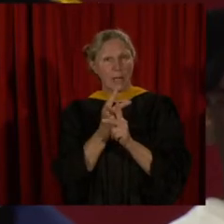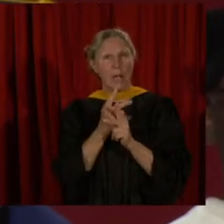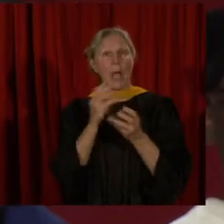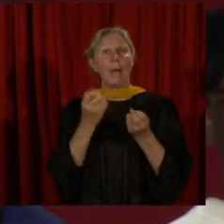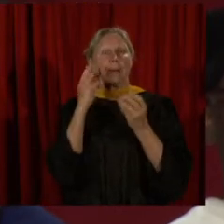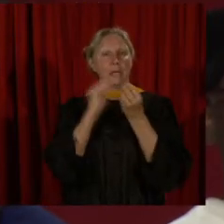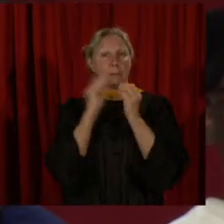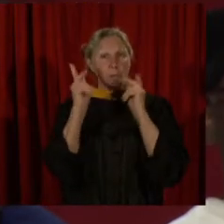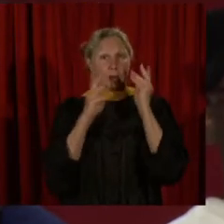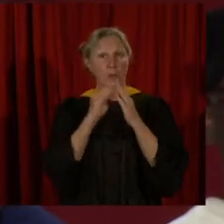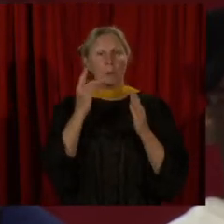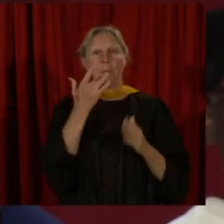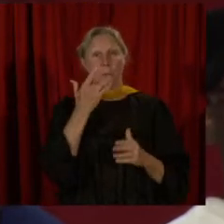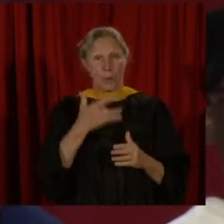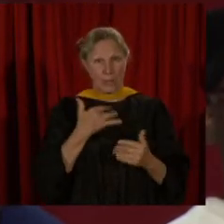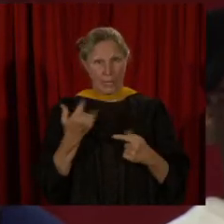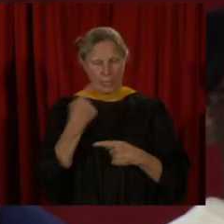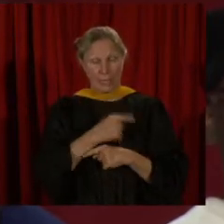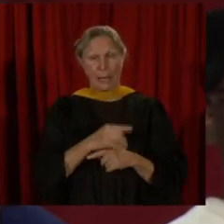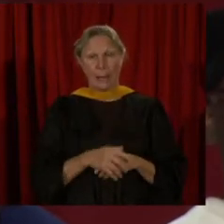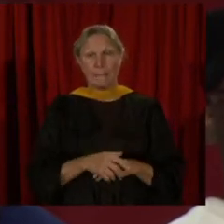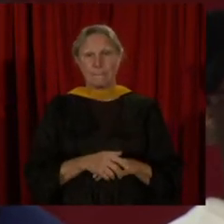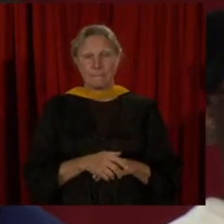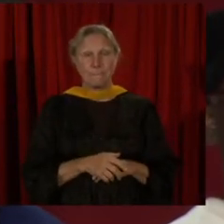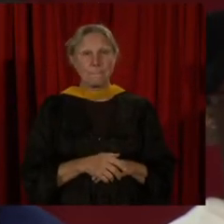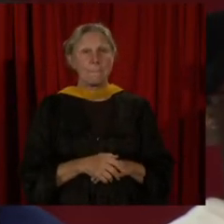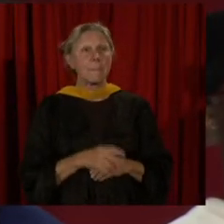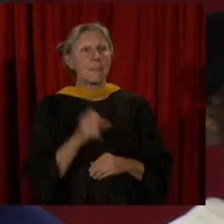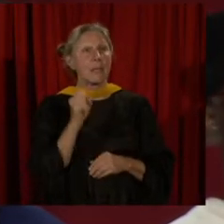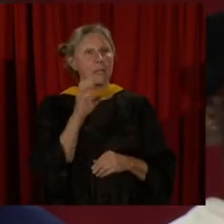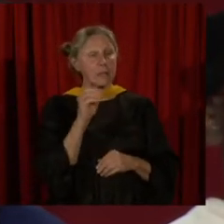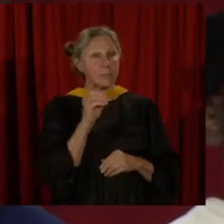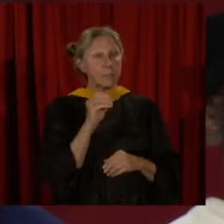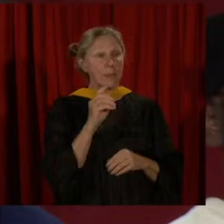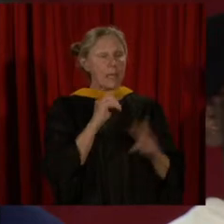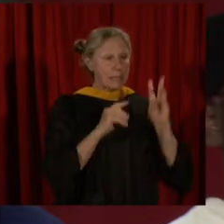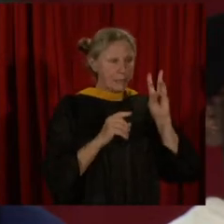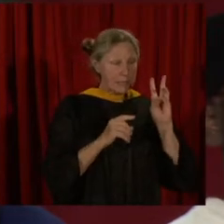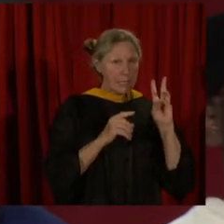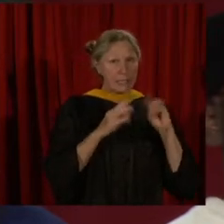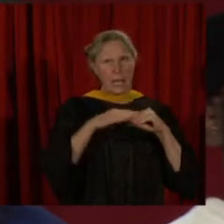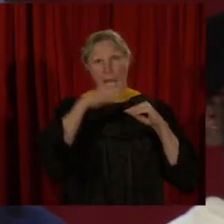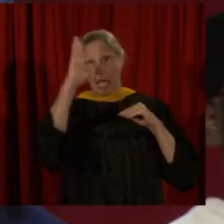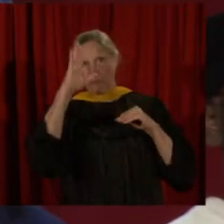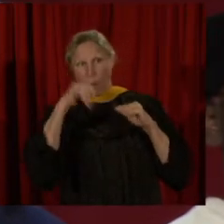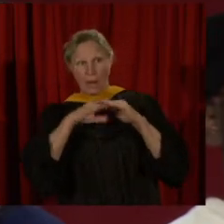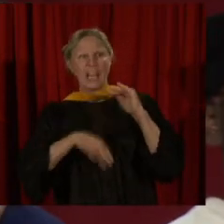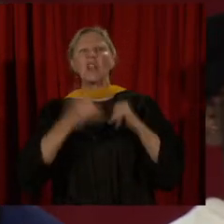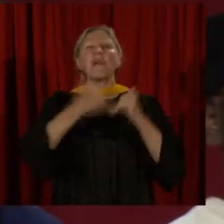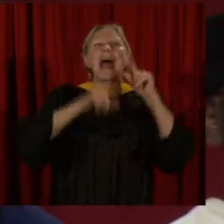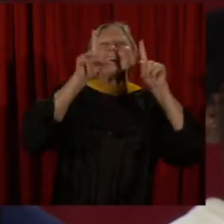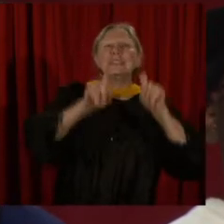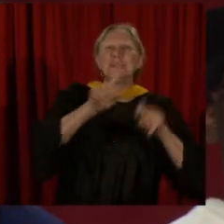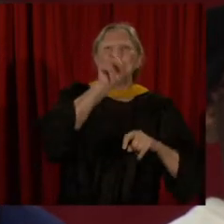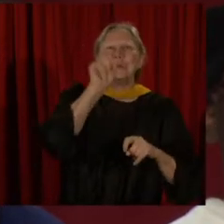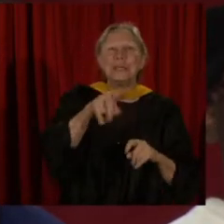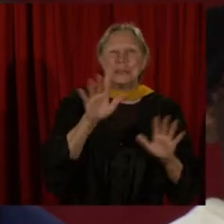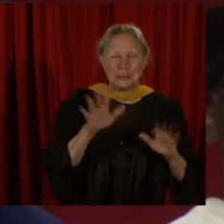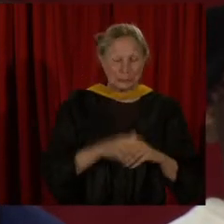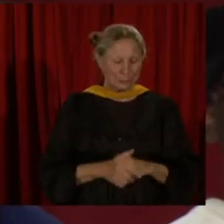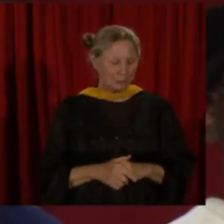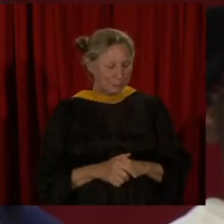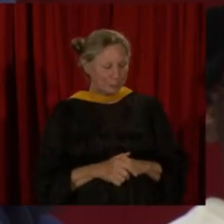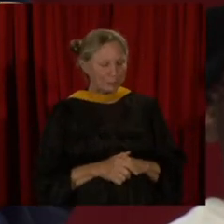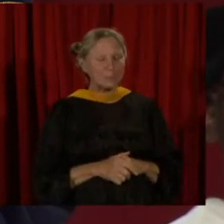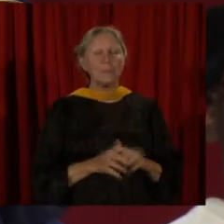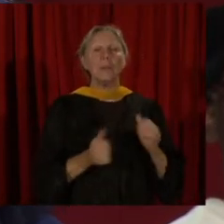of students with birthdays today. So is it more or less? That's the last test. Many of you have